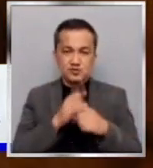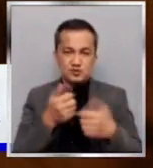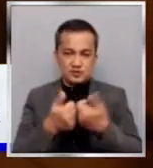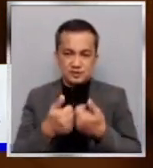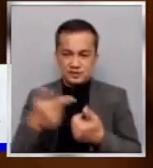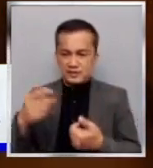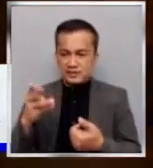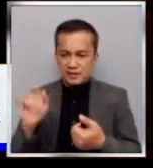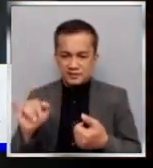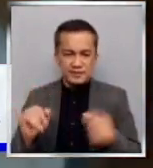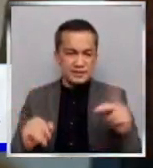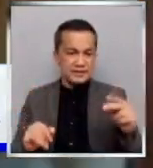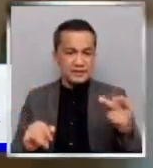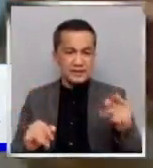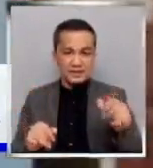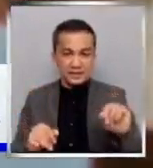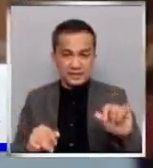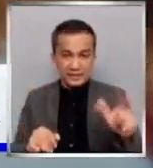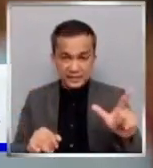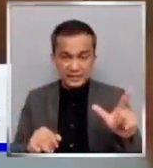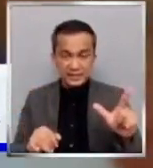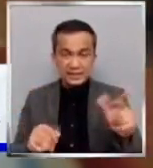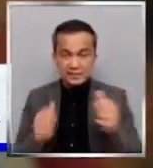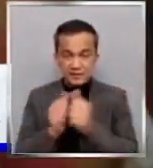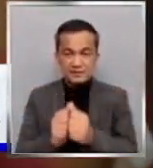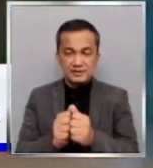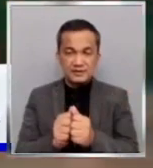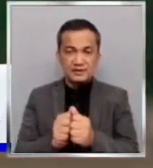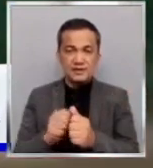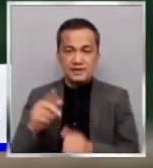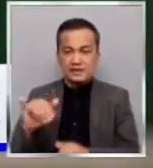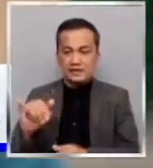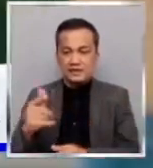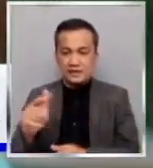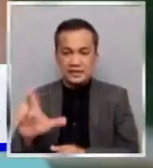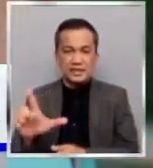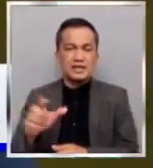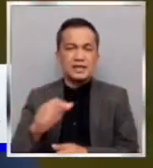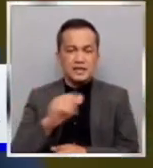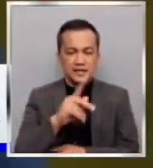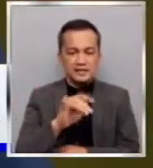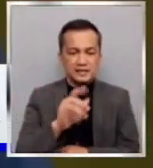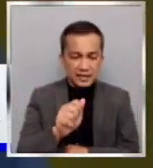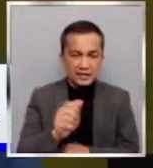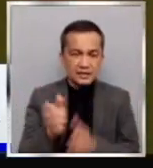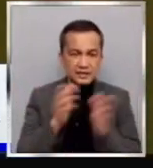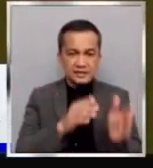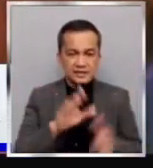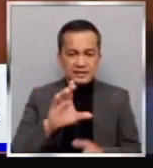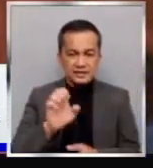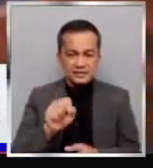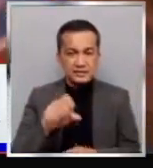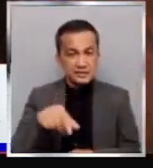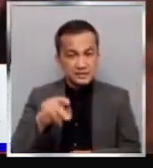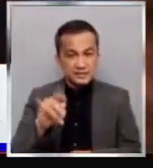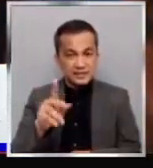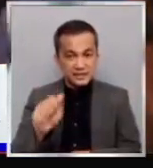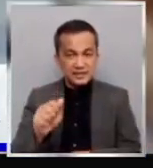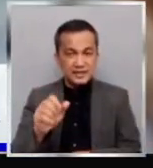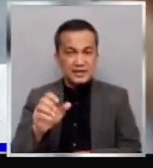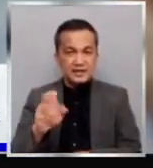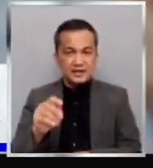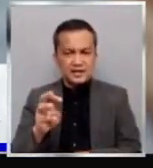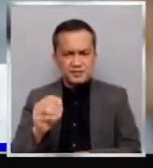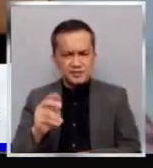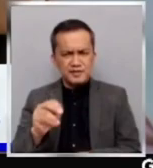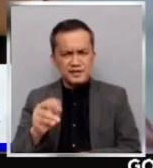Khalil Ramos, makakasama rin nila sina Gil Cuerva, Andreas Del Rosario, Cesc Quesada, Carmi Martin at marami pang